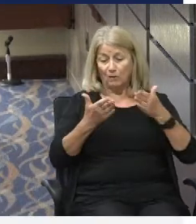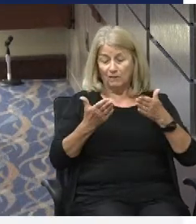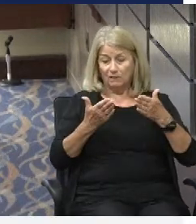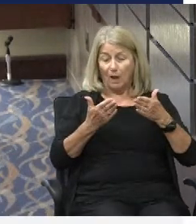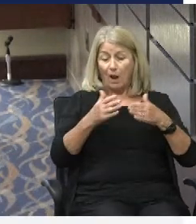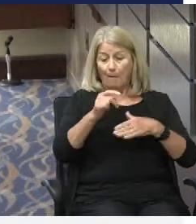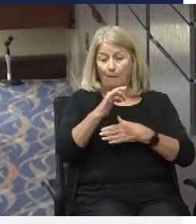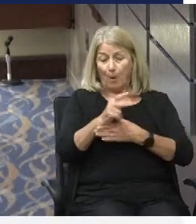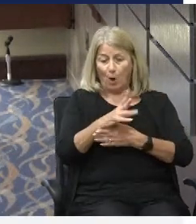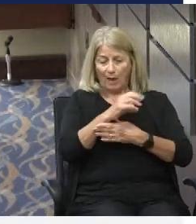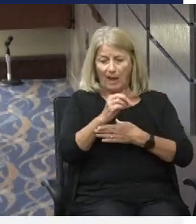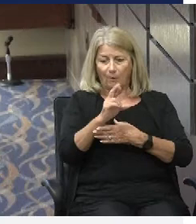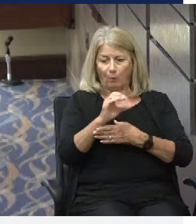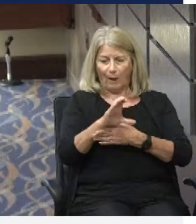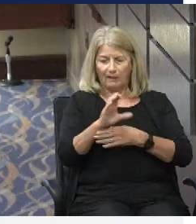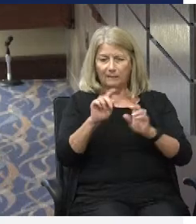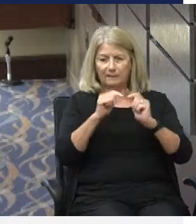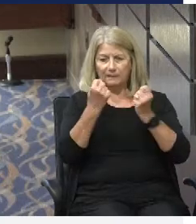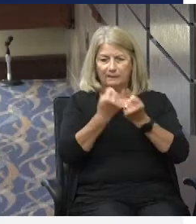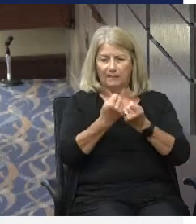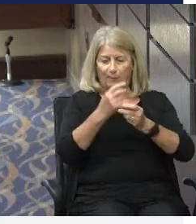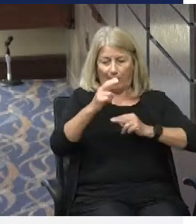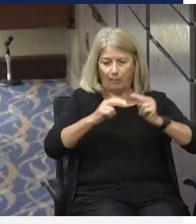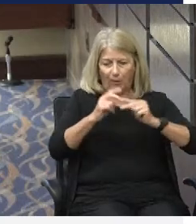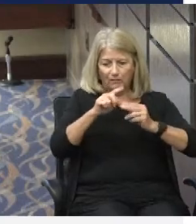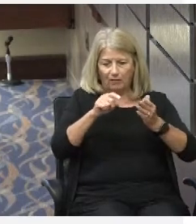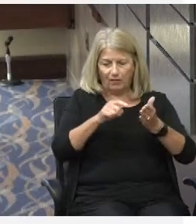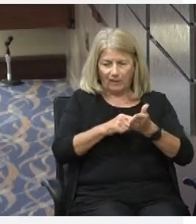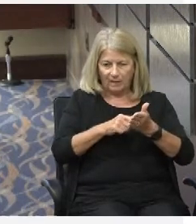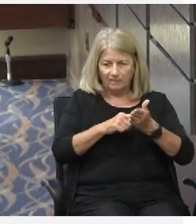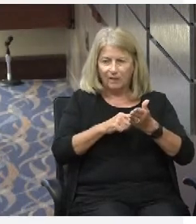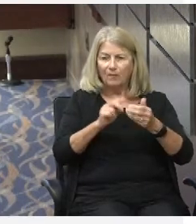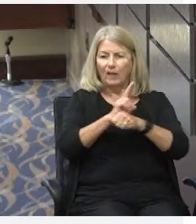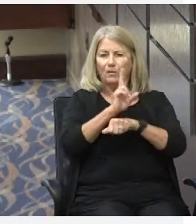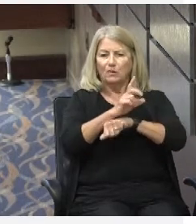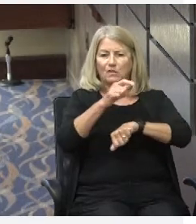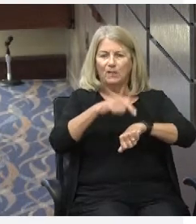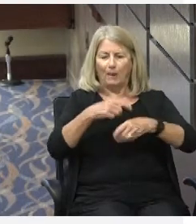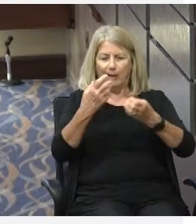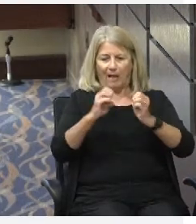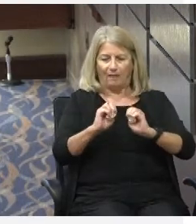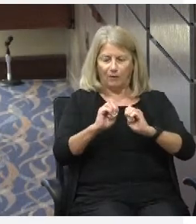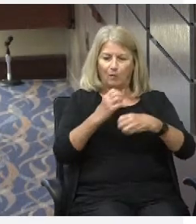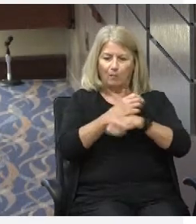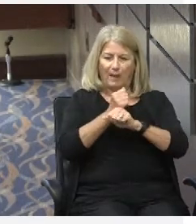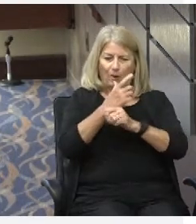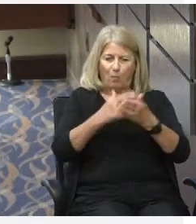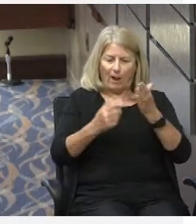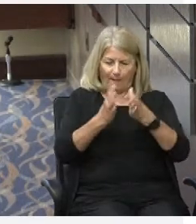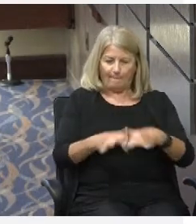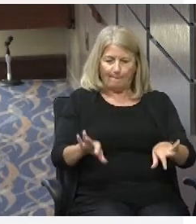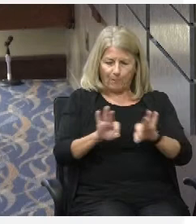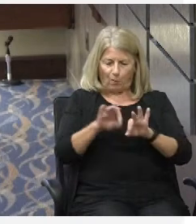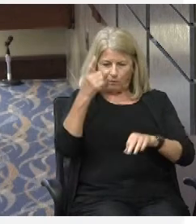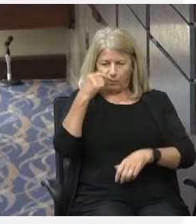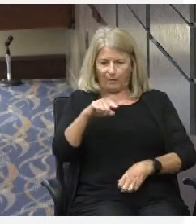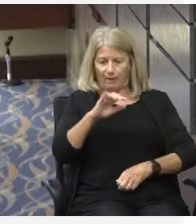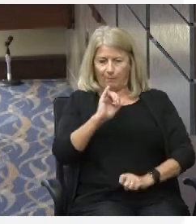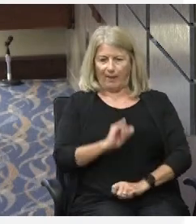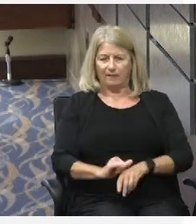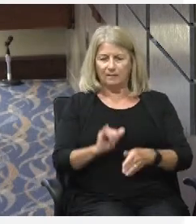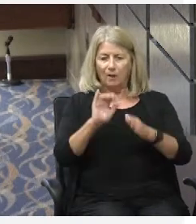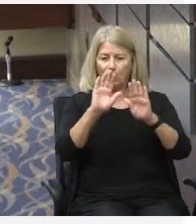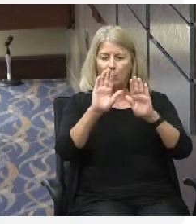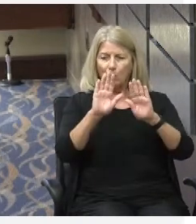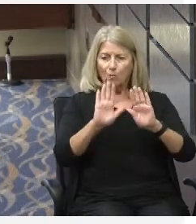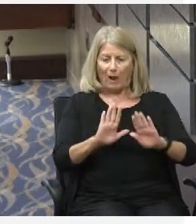Parks and Recs team is the one that did this. They built this. They put the time and effort into kind of creating what was important for them, which is a great new feature of our new website. Is it